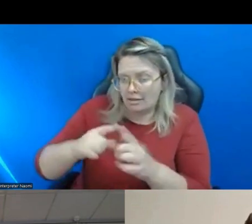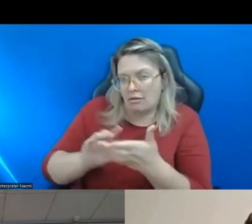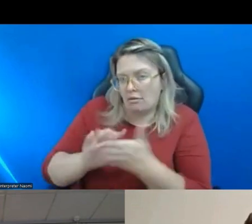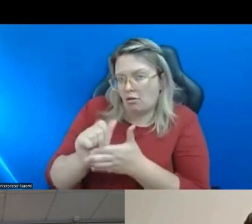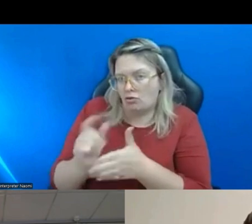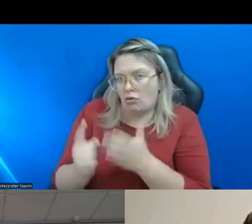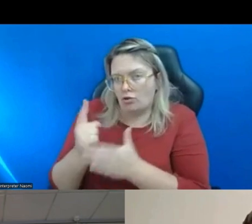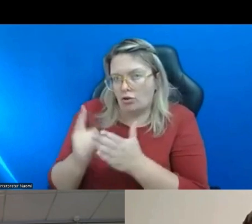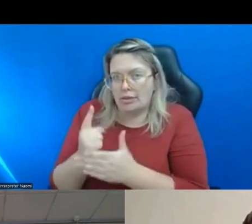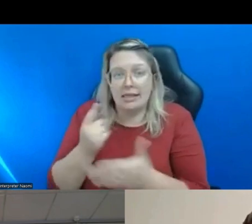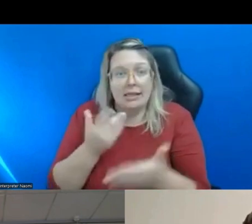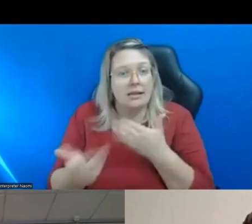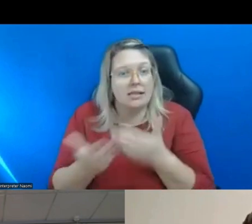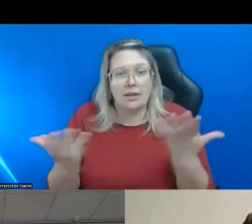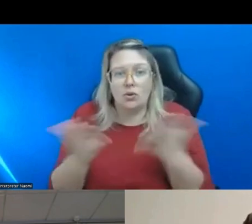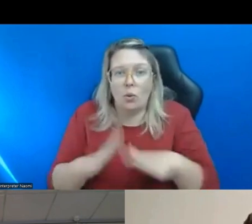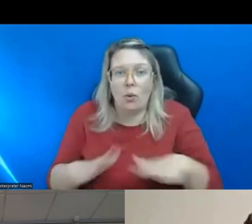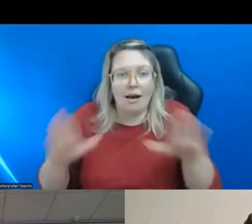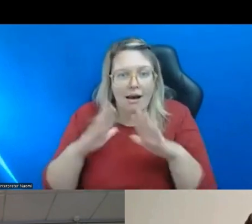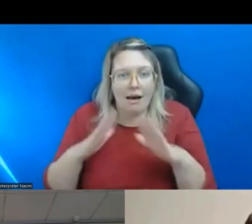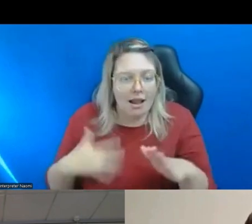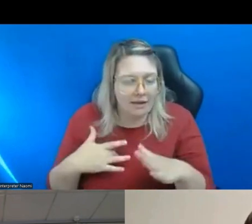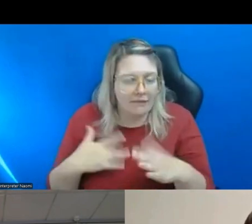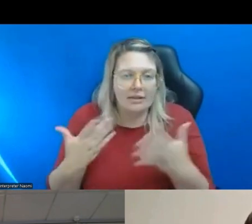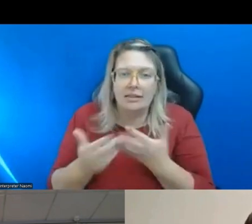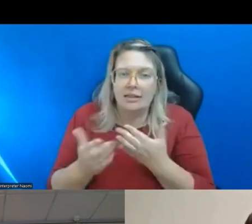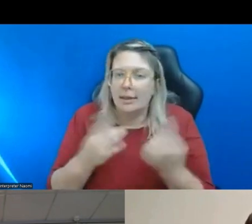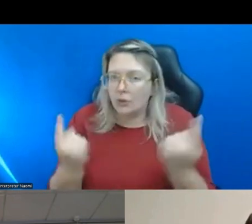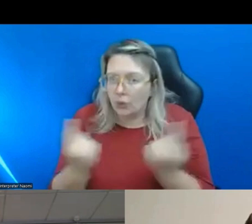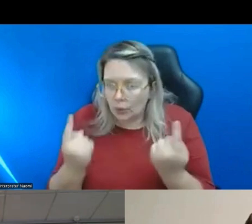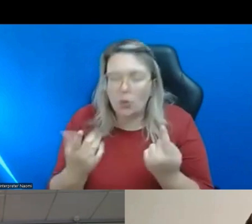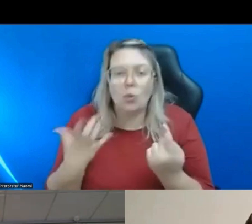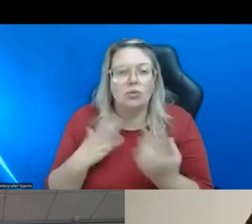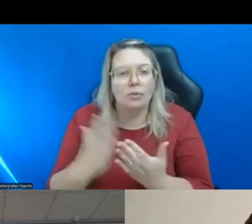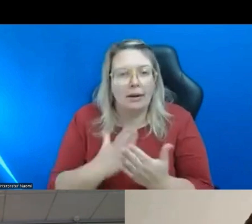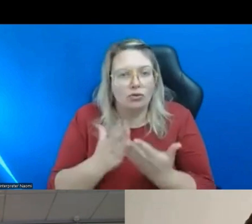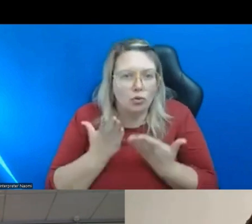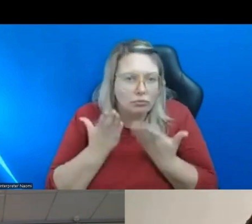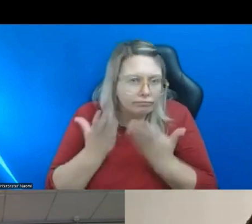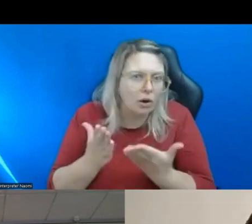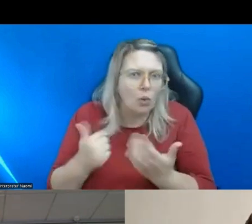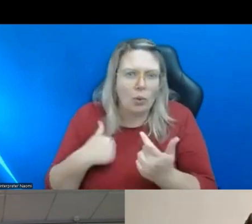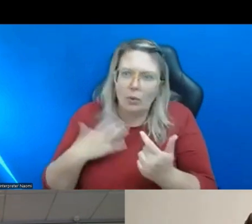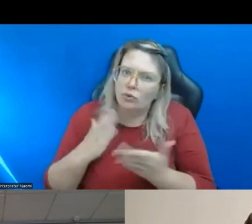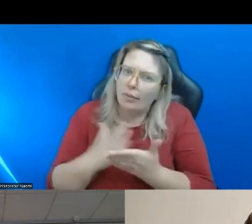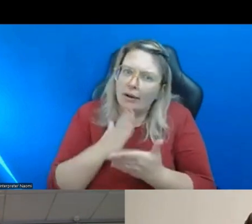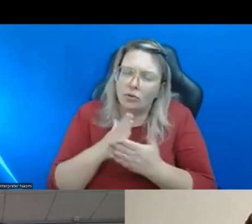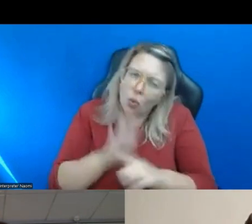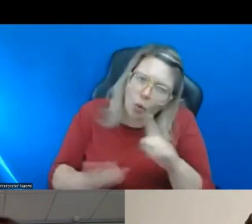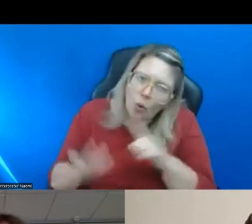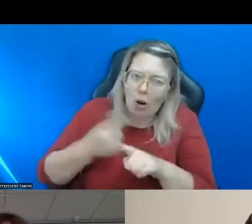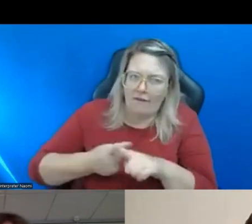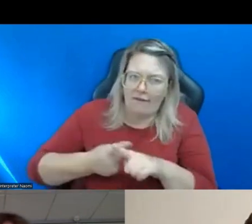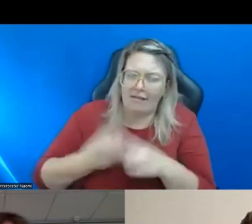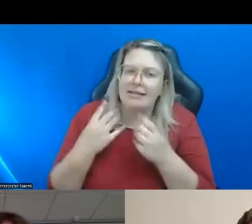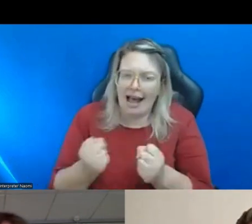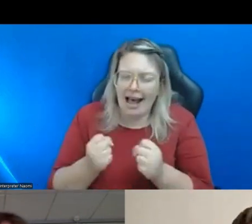country and whoever you are. So our work will continue to be about everybody in all parts of the country.